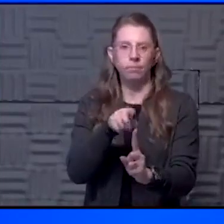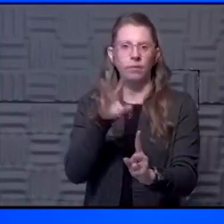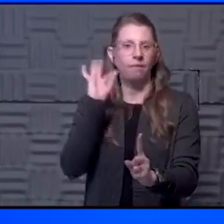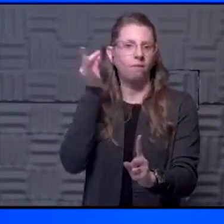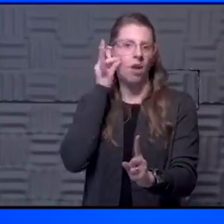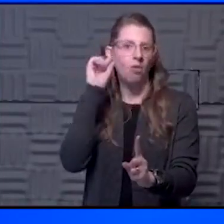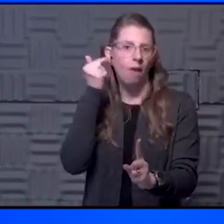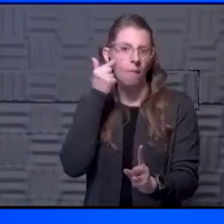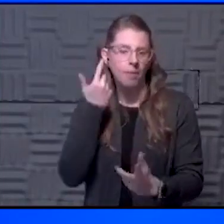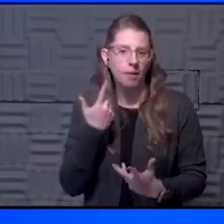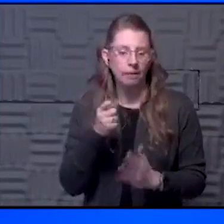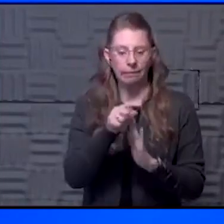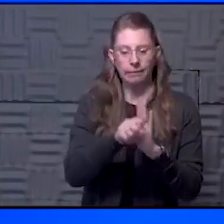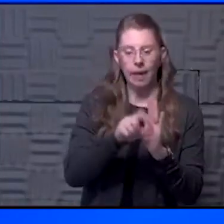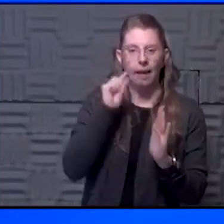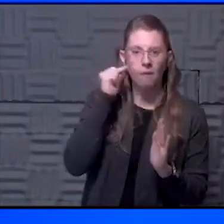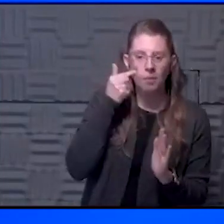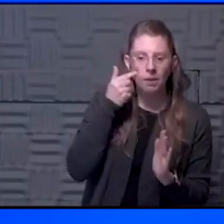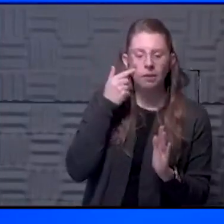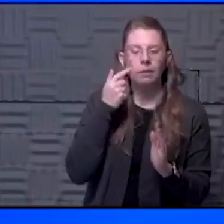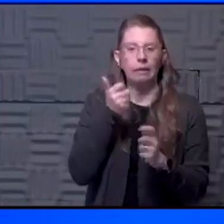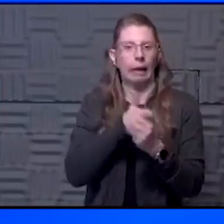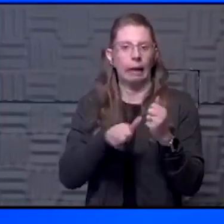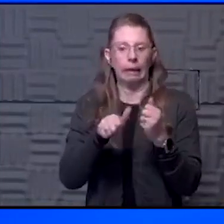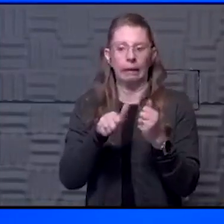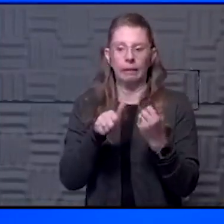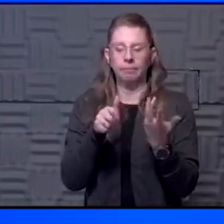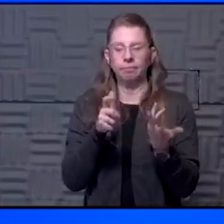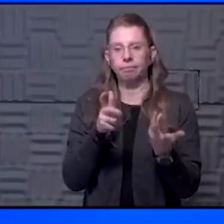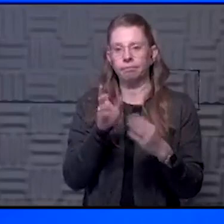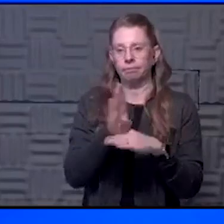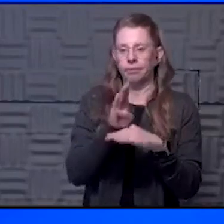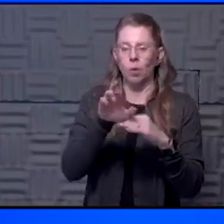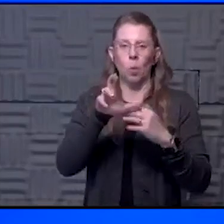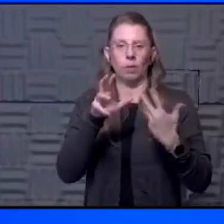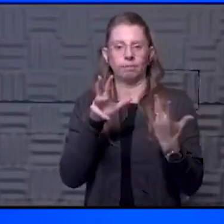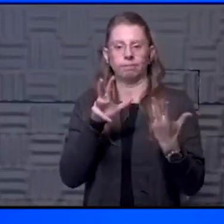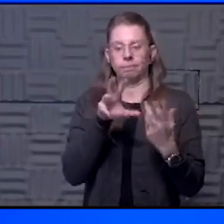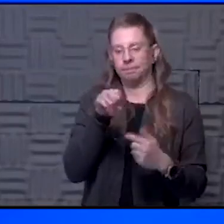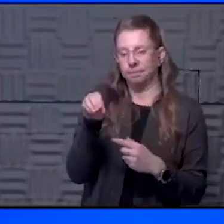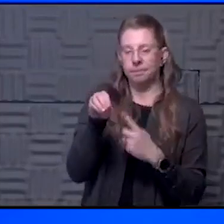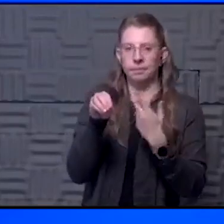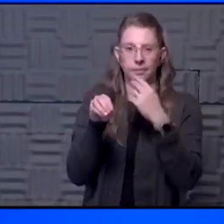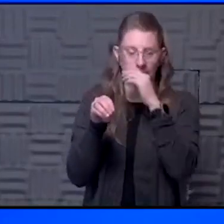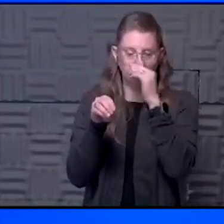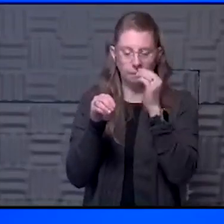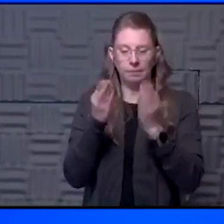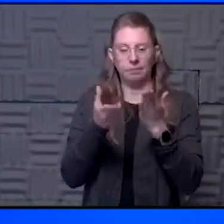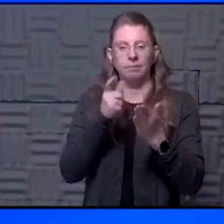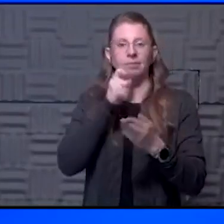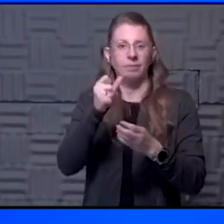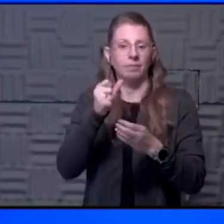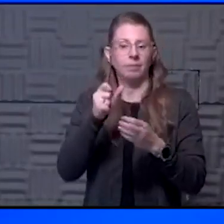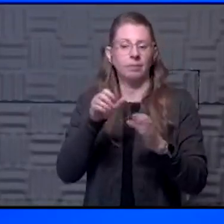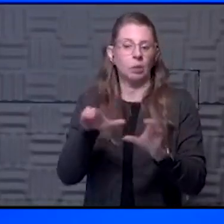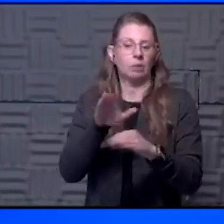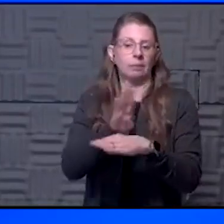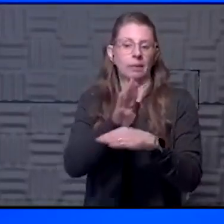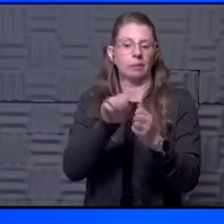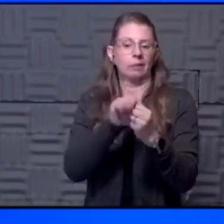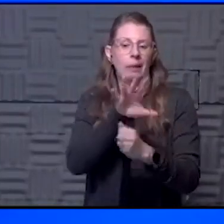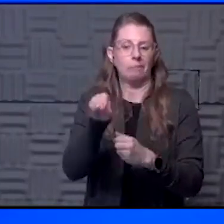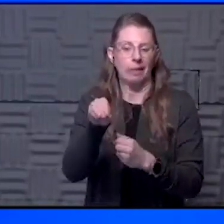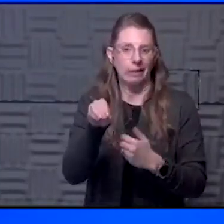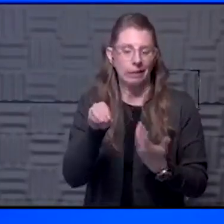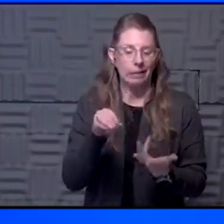federal government, the state governments, and any entities which, may or may not be doing business with companies that it's not